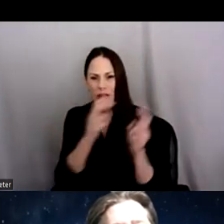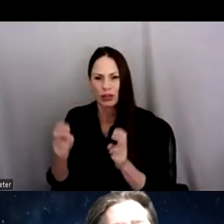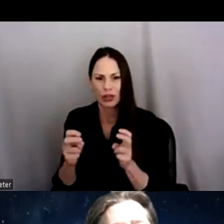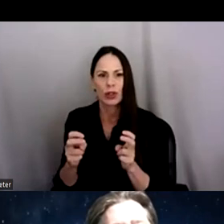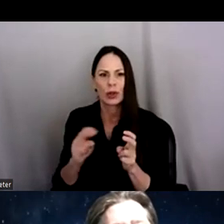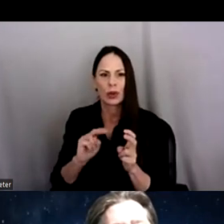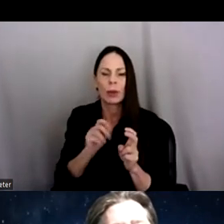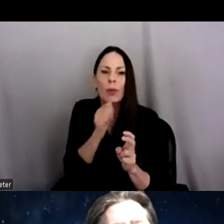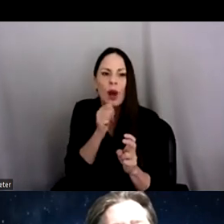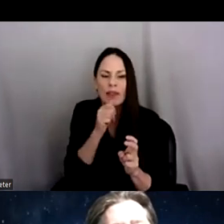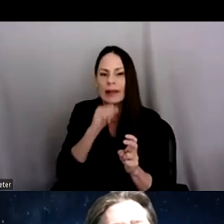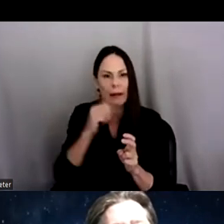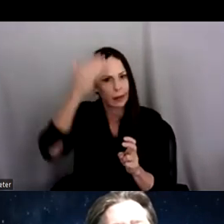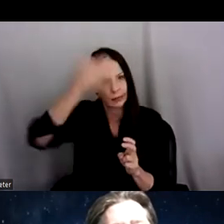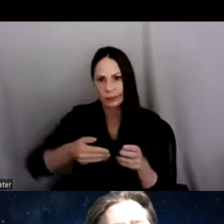Yeah,